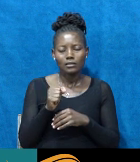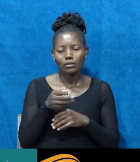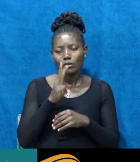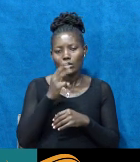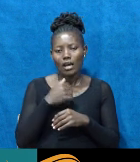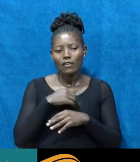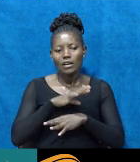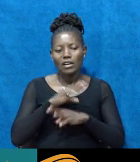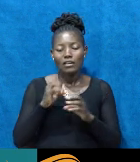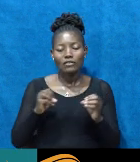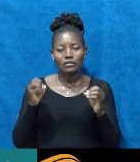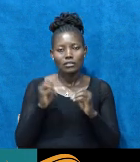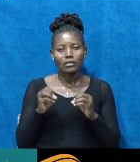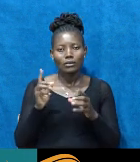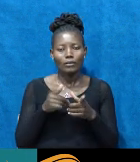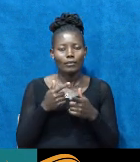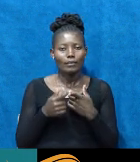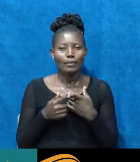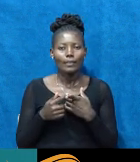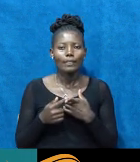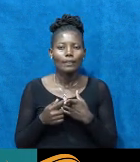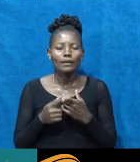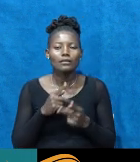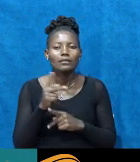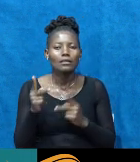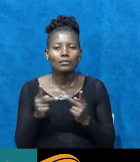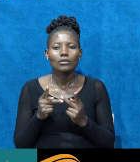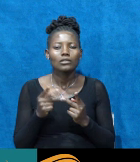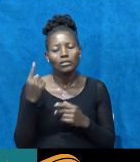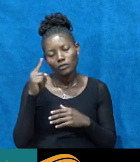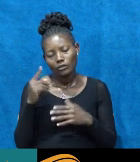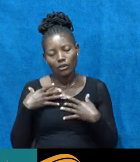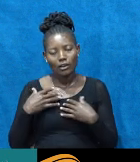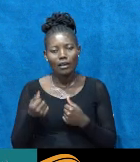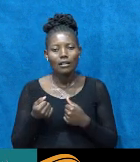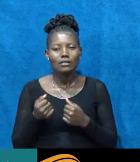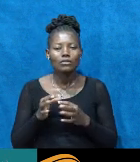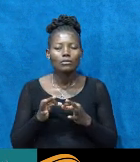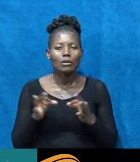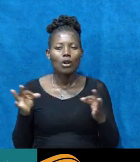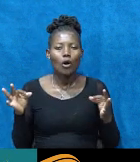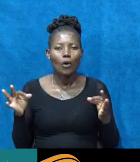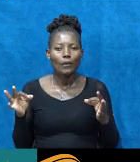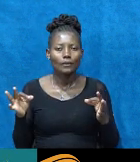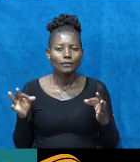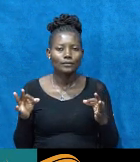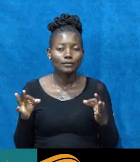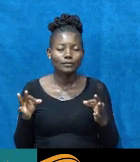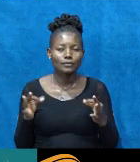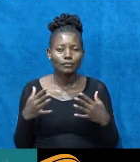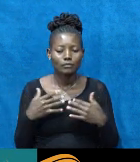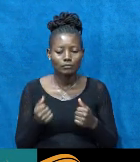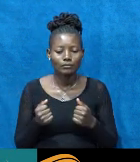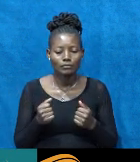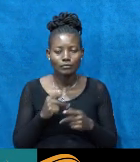well hydrated, then the process of recovery will be prolonged. The process of healing will be slowed down. And that's why